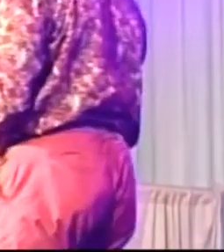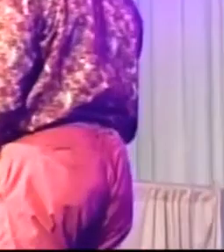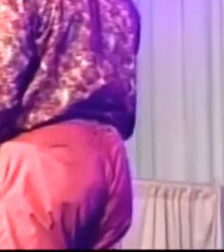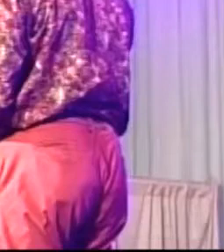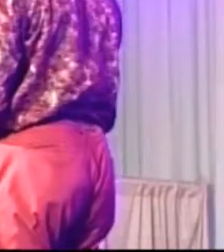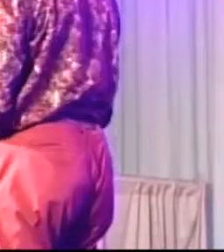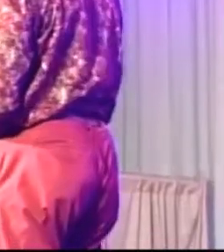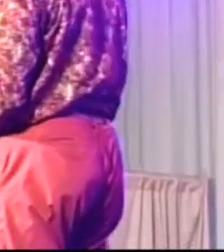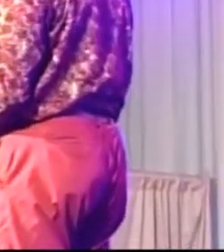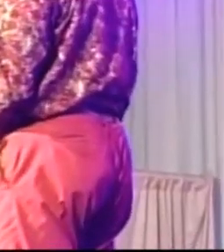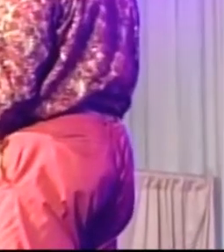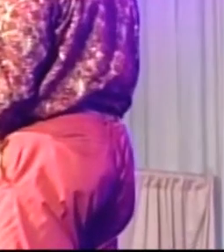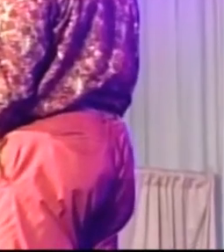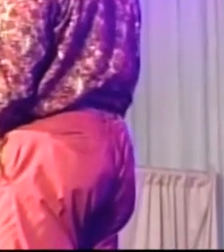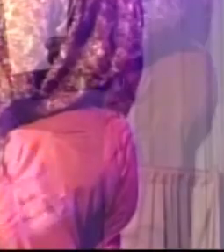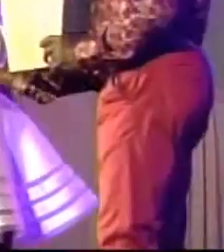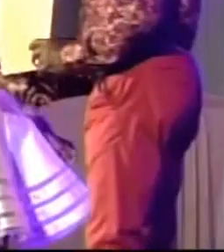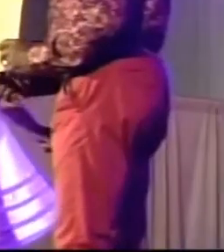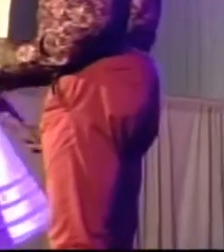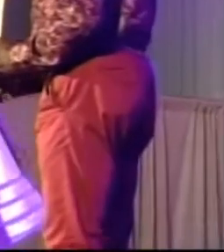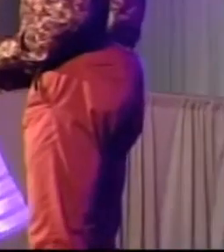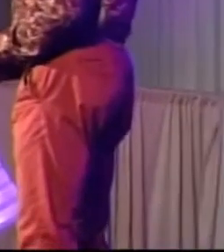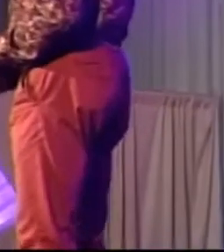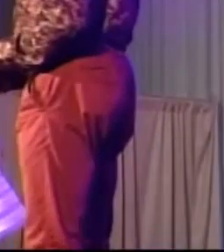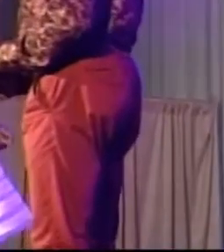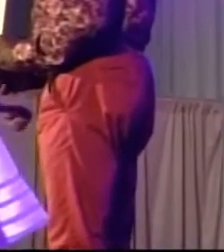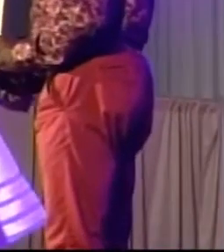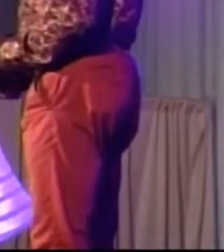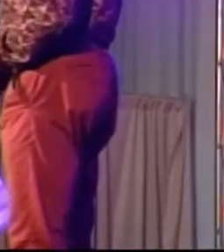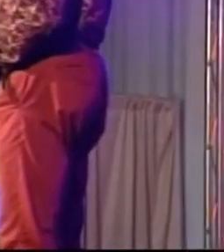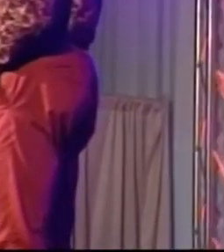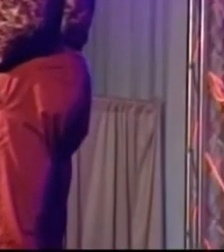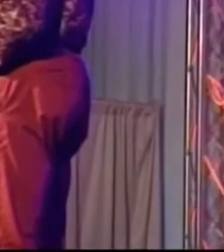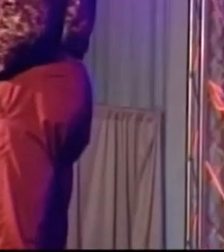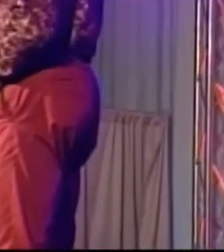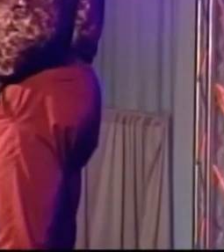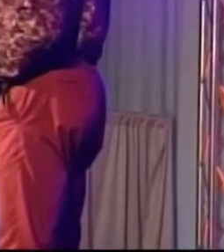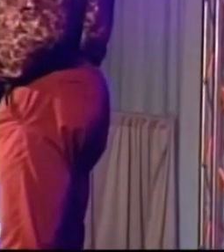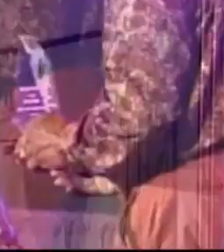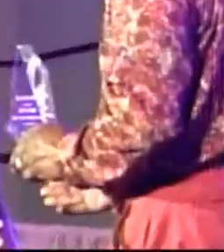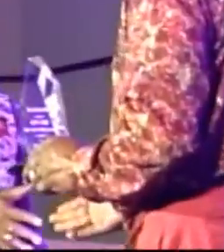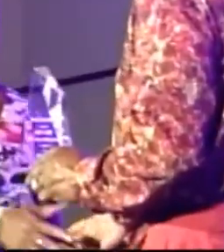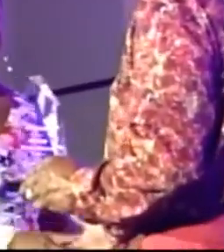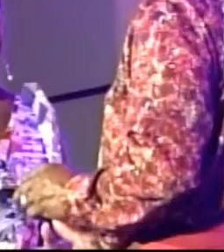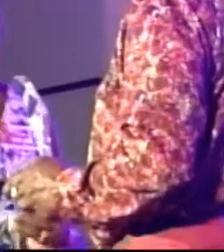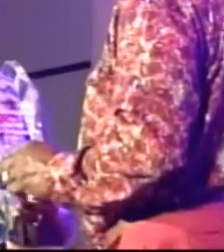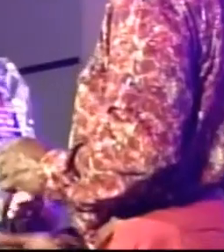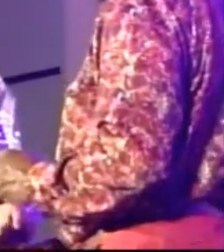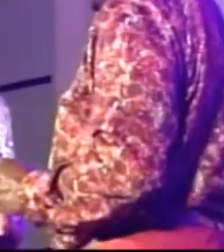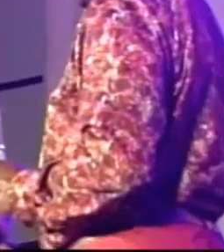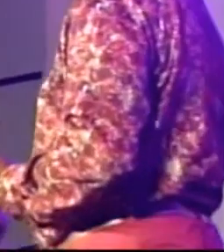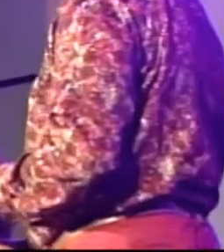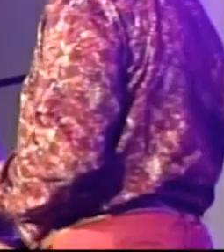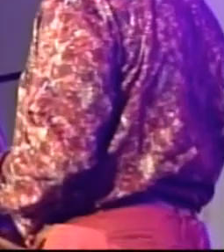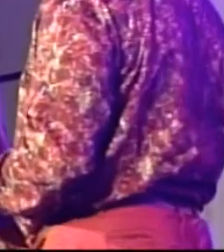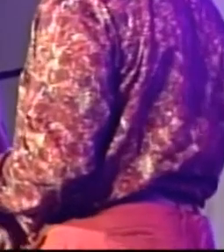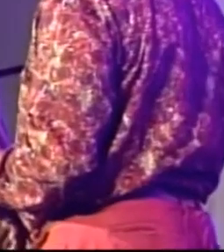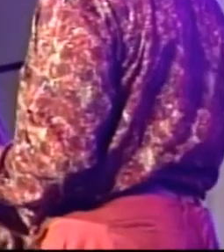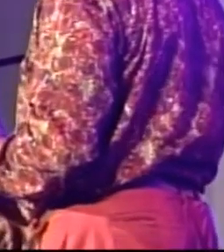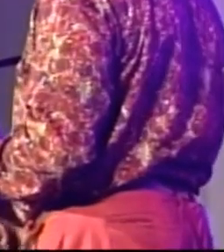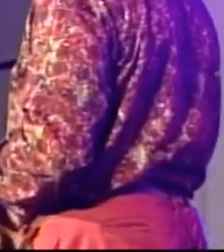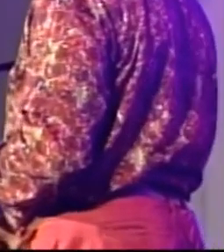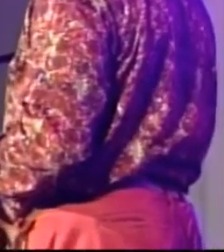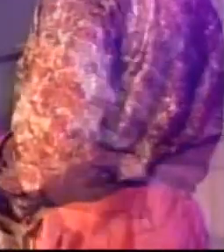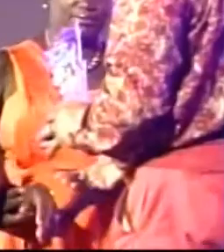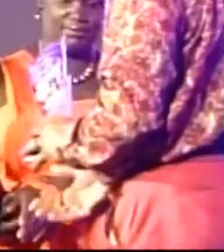through service organizations. They received prizes and gifts for their hard work over the years. Scores of people gathered